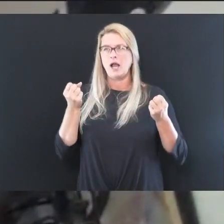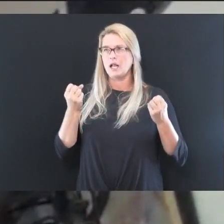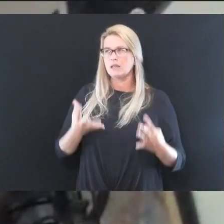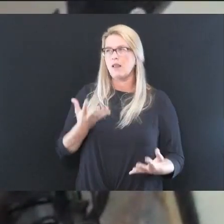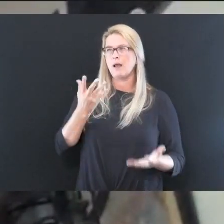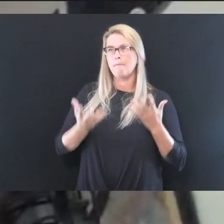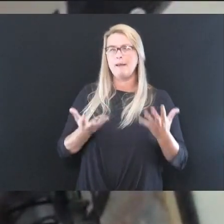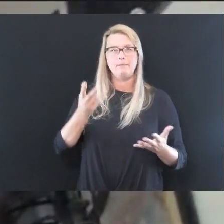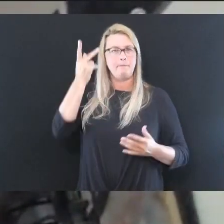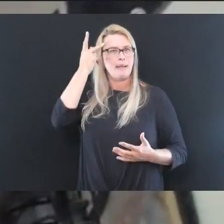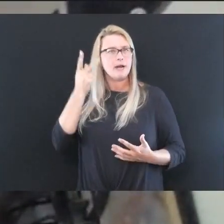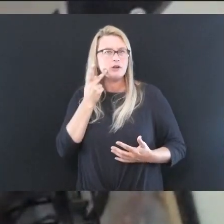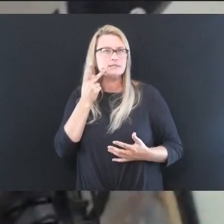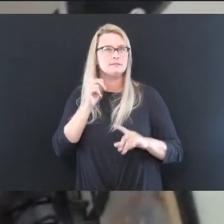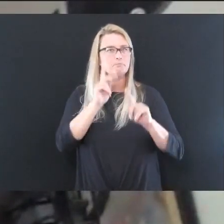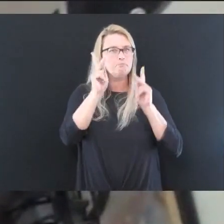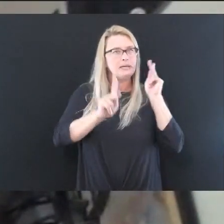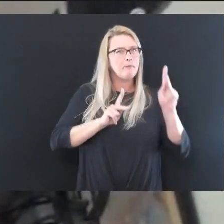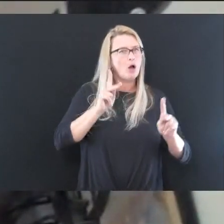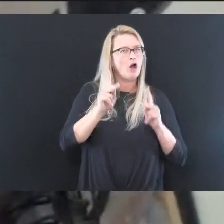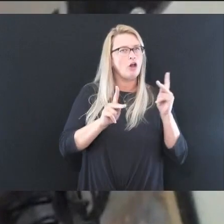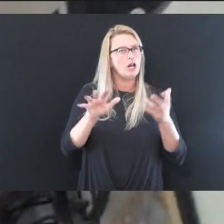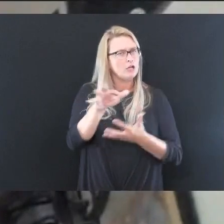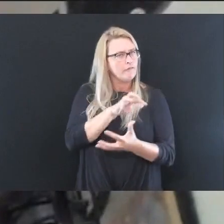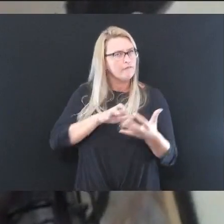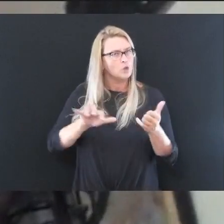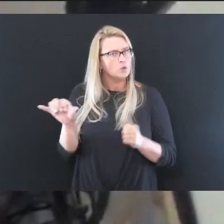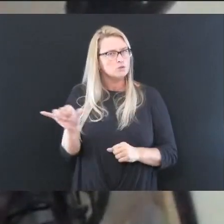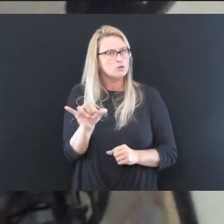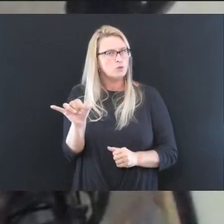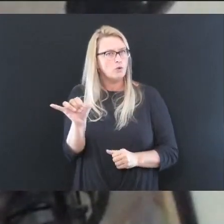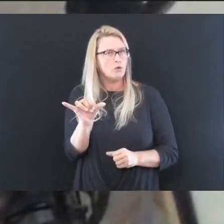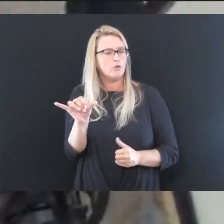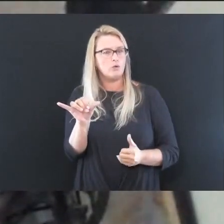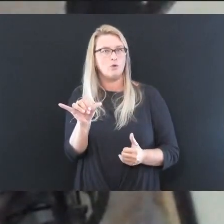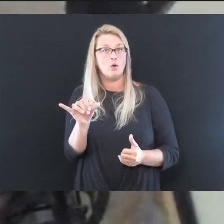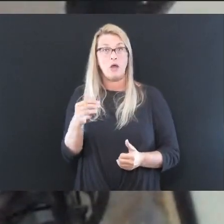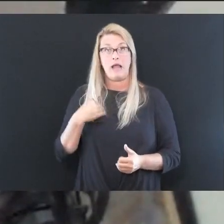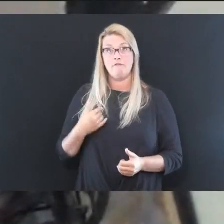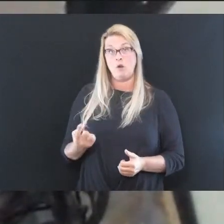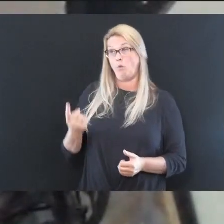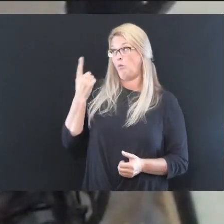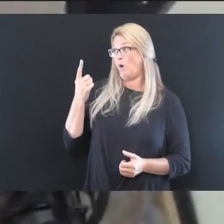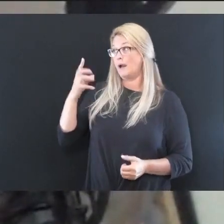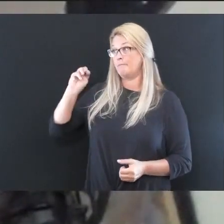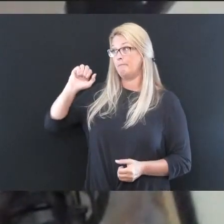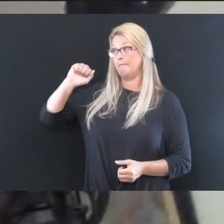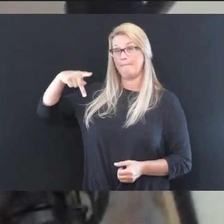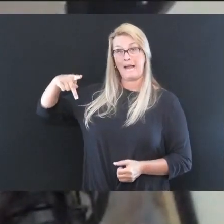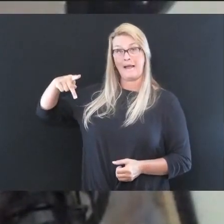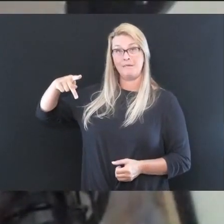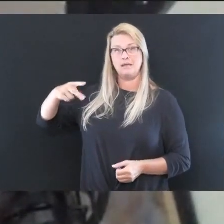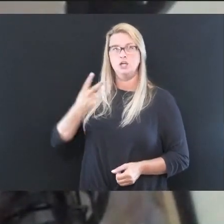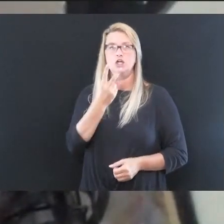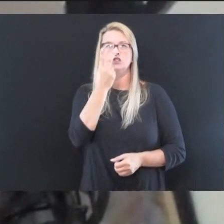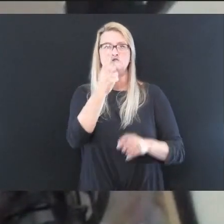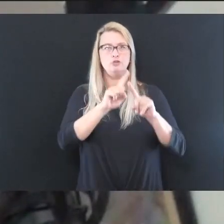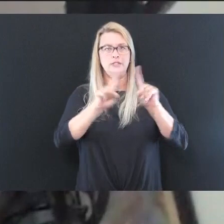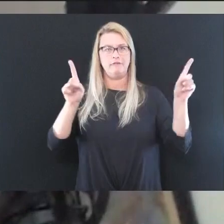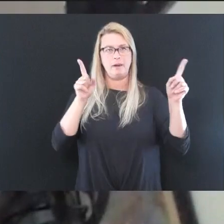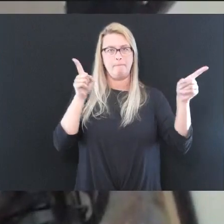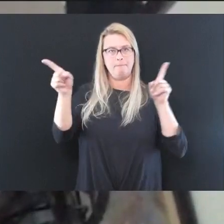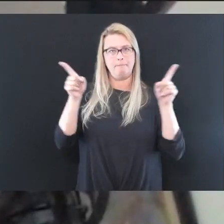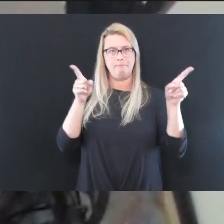of people are having in regards to, in essence, we have one map, but it's in two different spots,